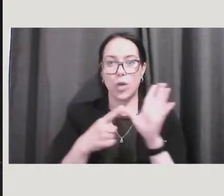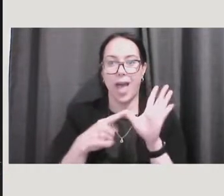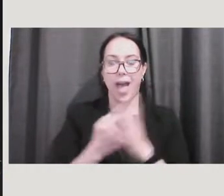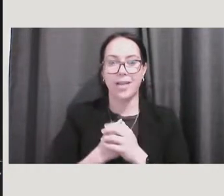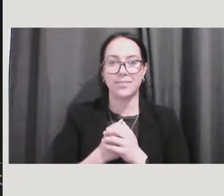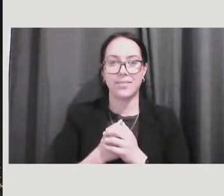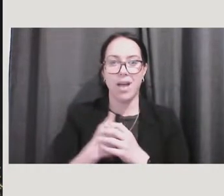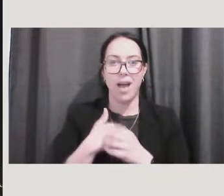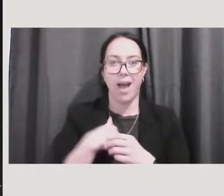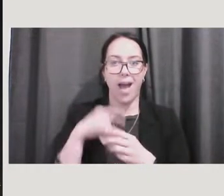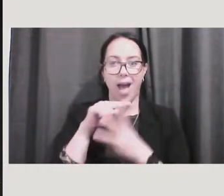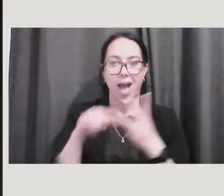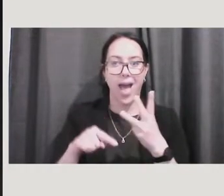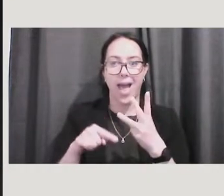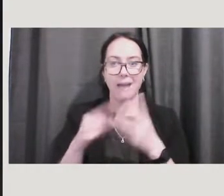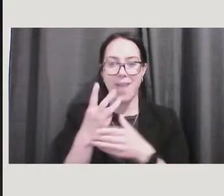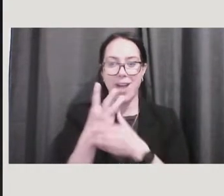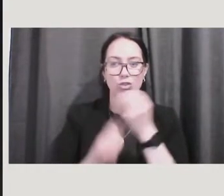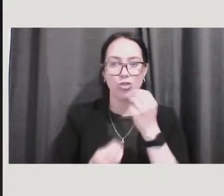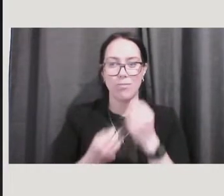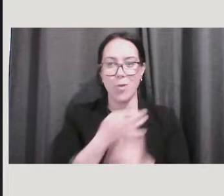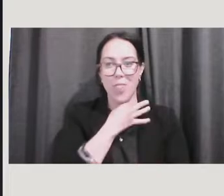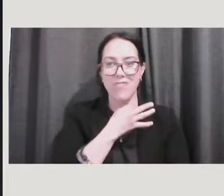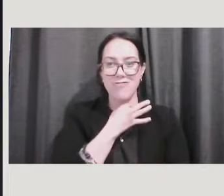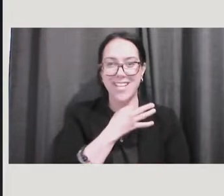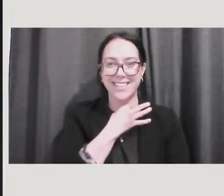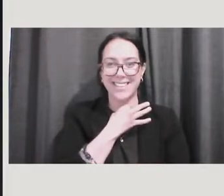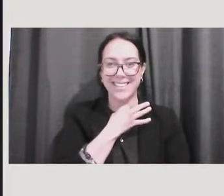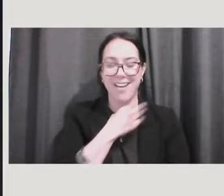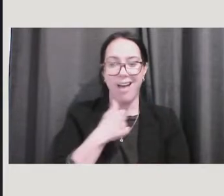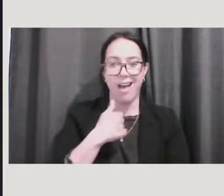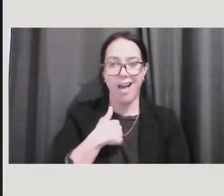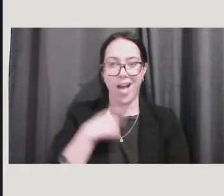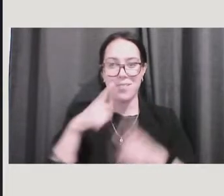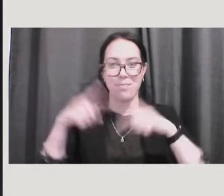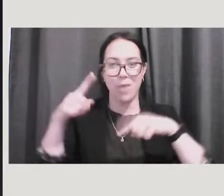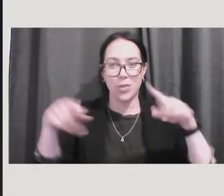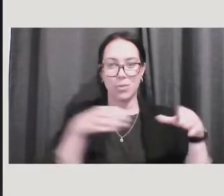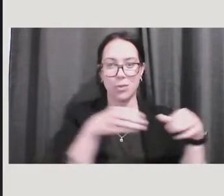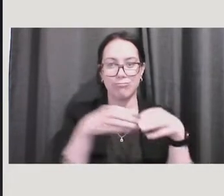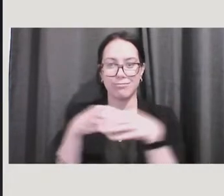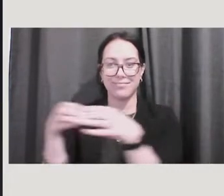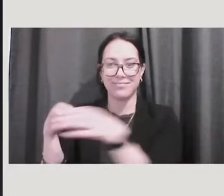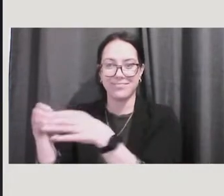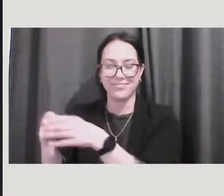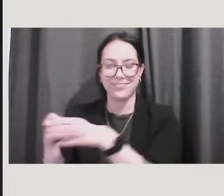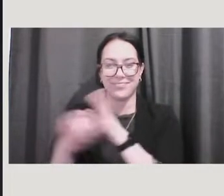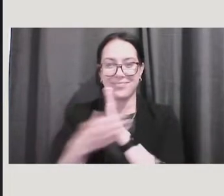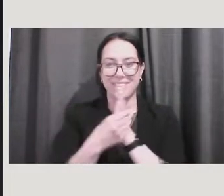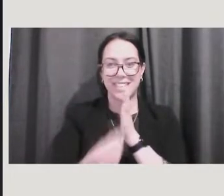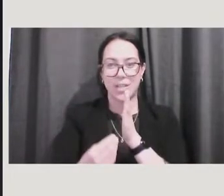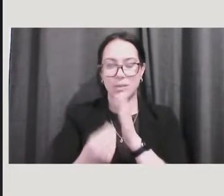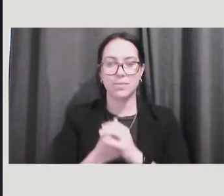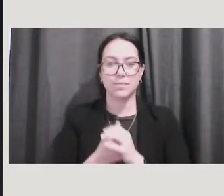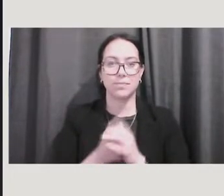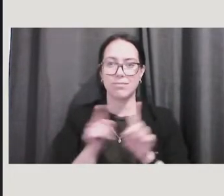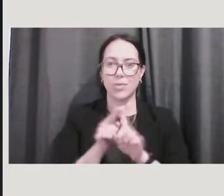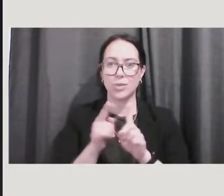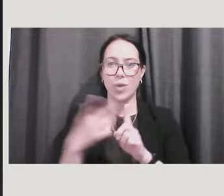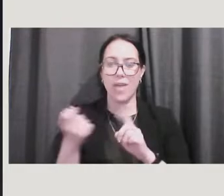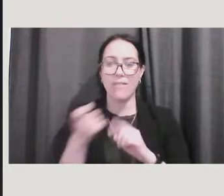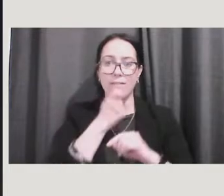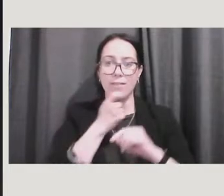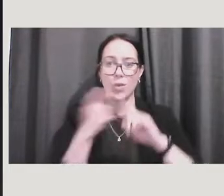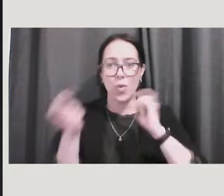and that's all my art practice um I think I'm multiple disciplinary but I do wear a couple of hats um